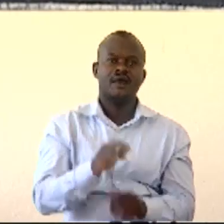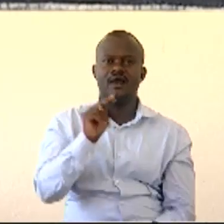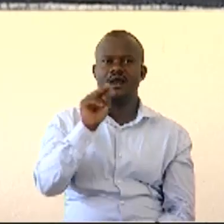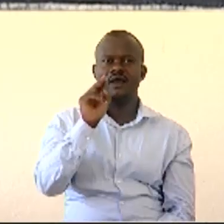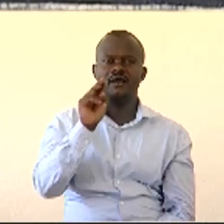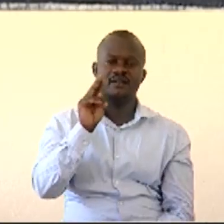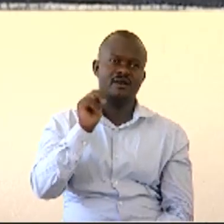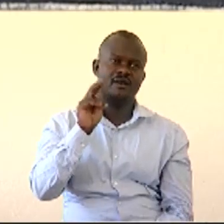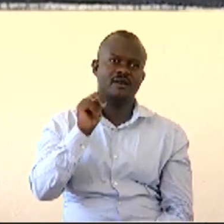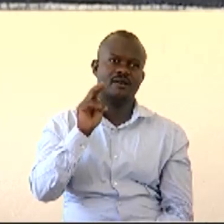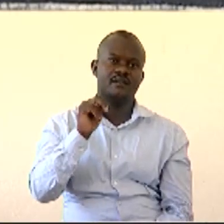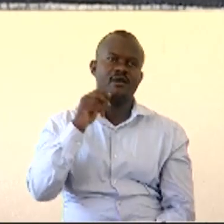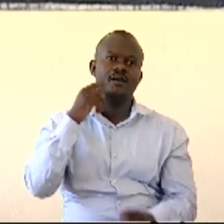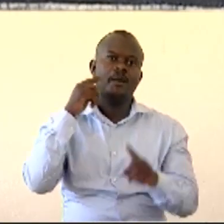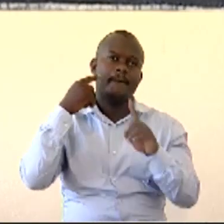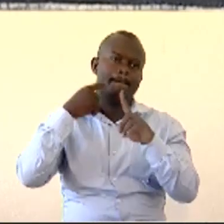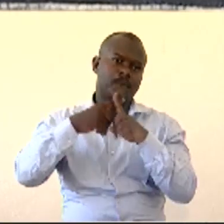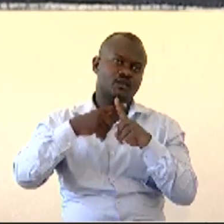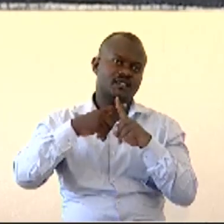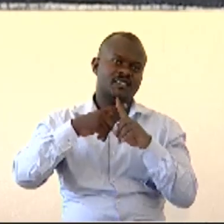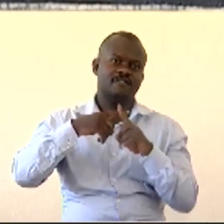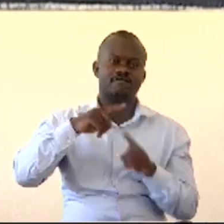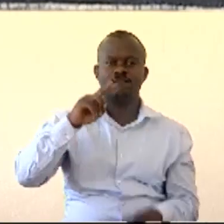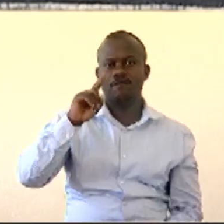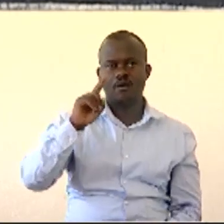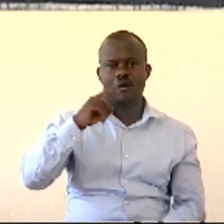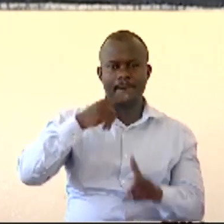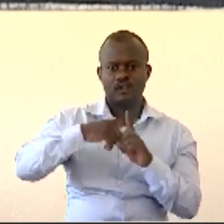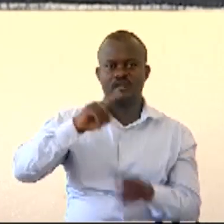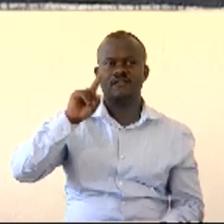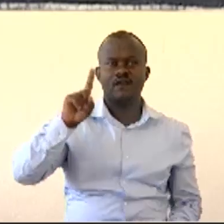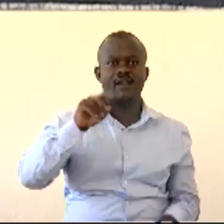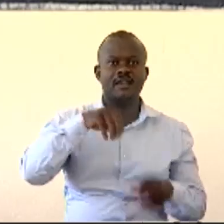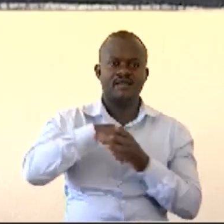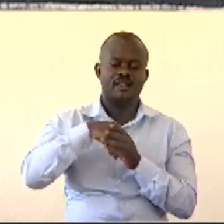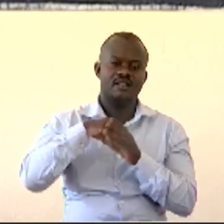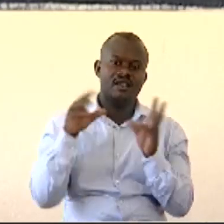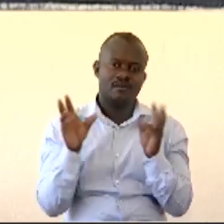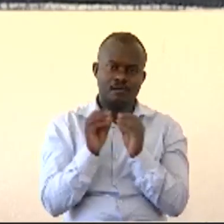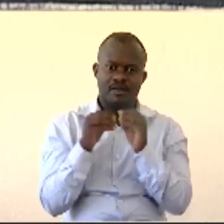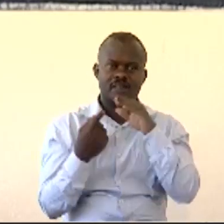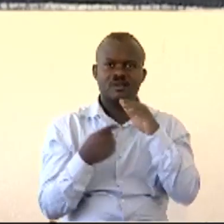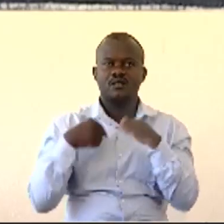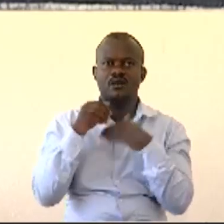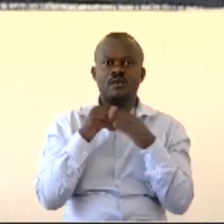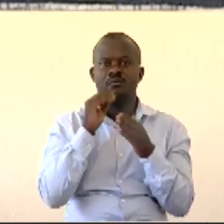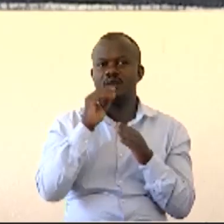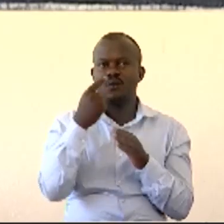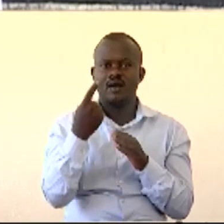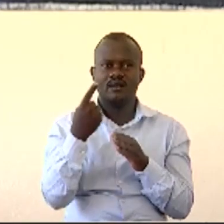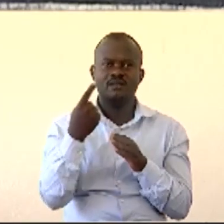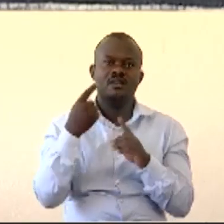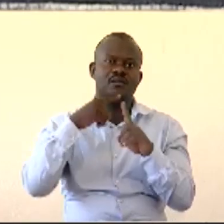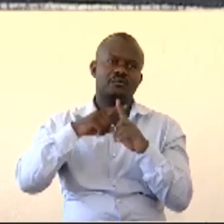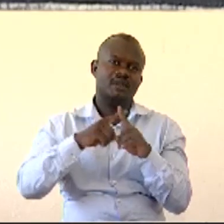it is +1. It carries +1 in combined state. So that will be 1